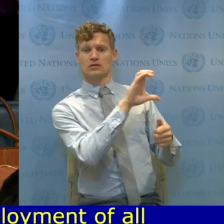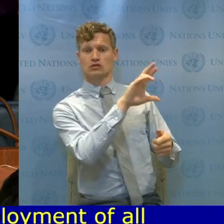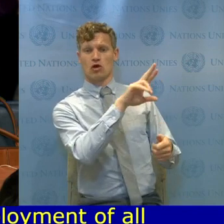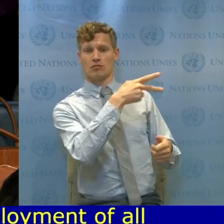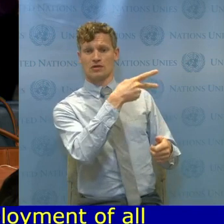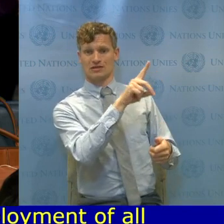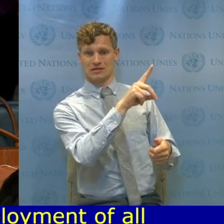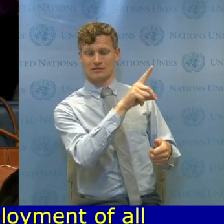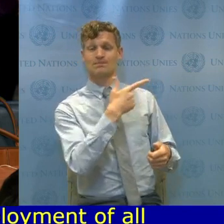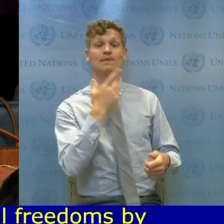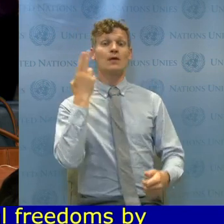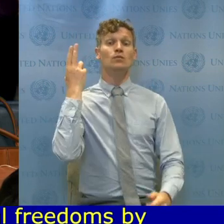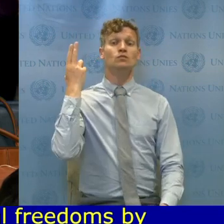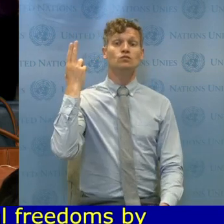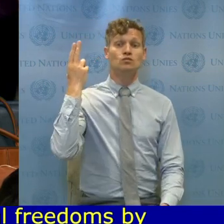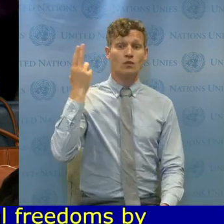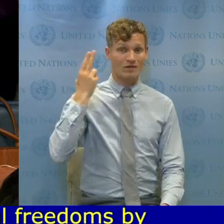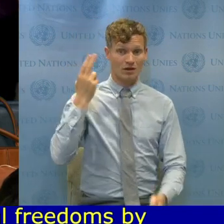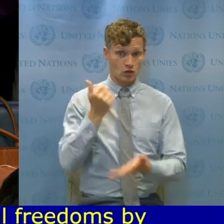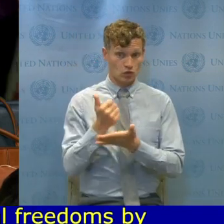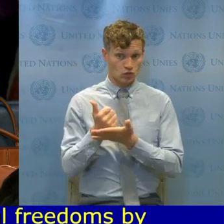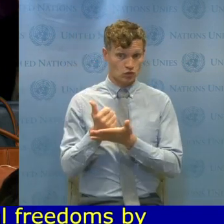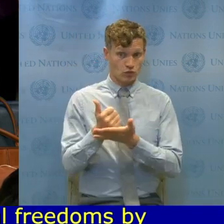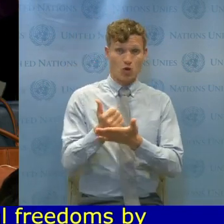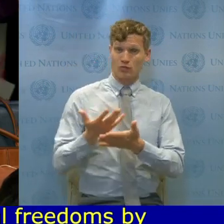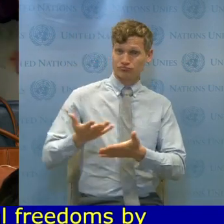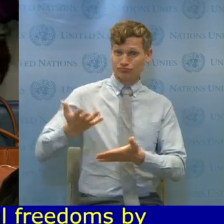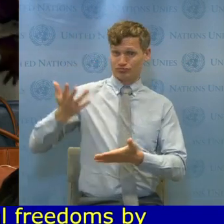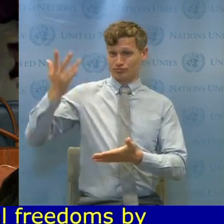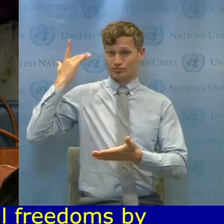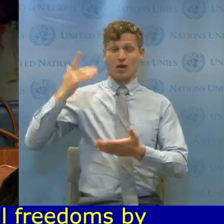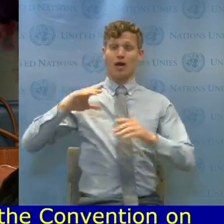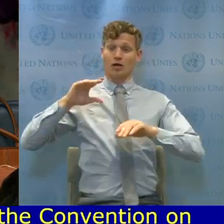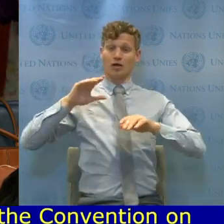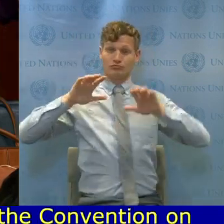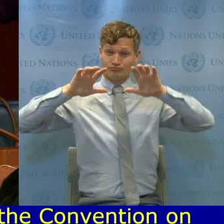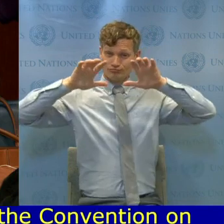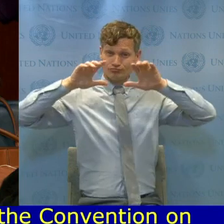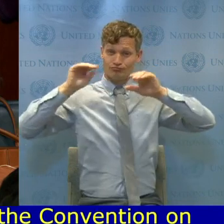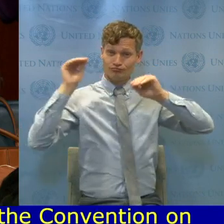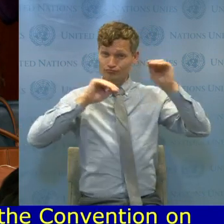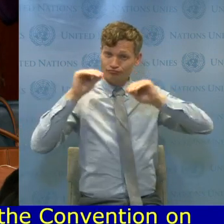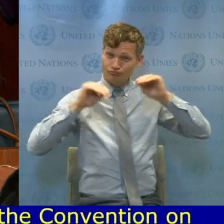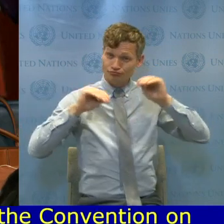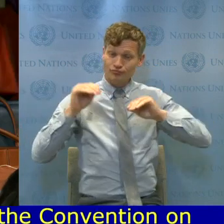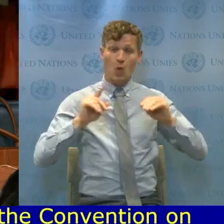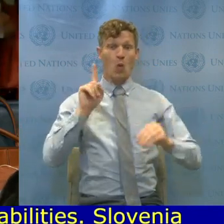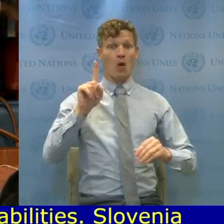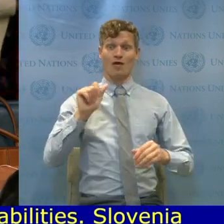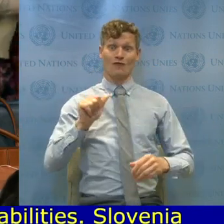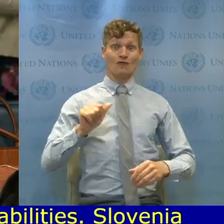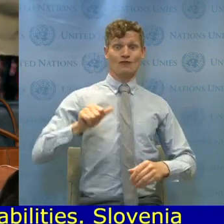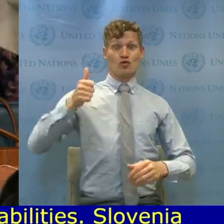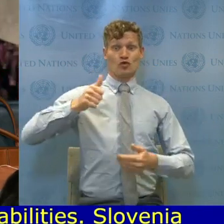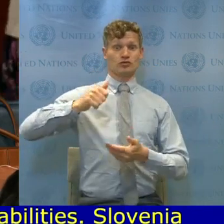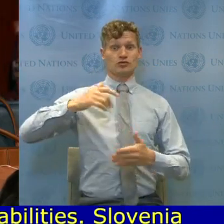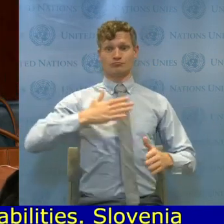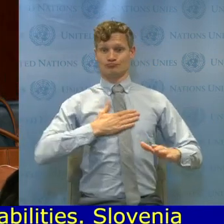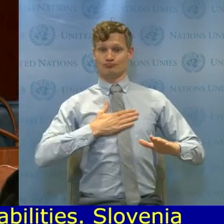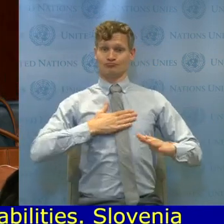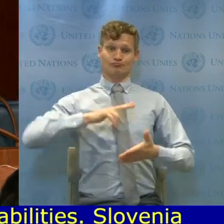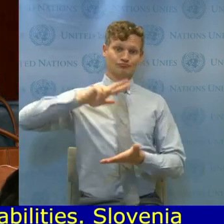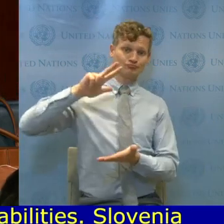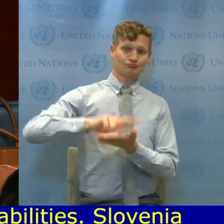supported the process of drafting the convention and was one of its first state parties. Slovenia is committed to